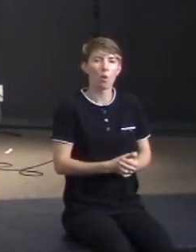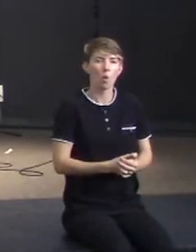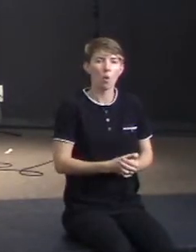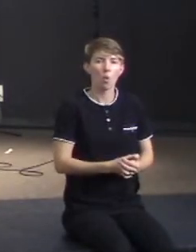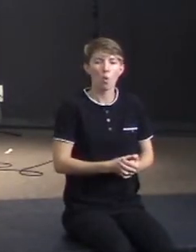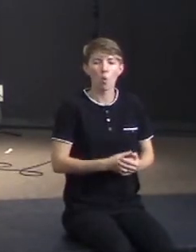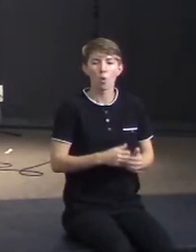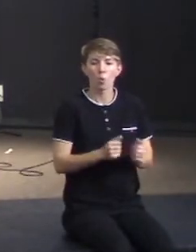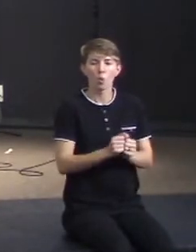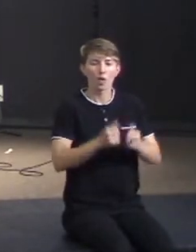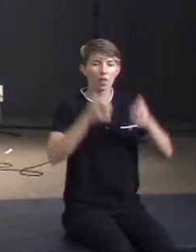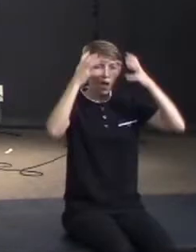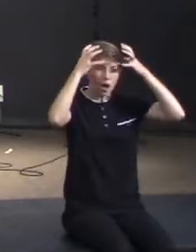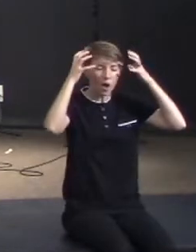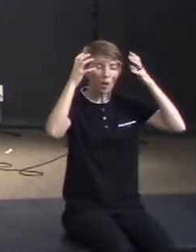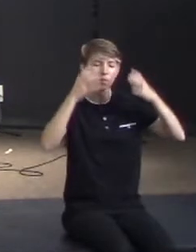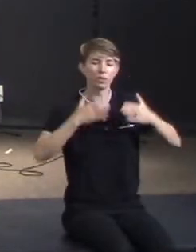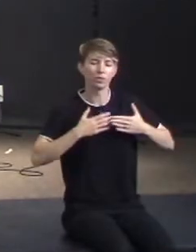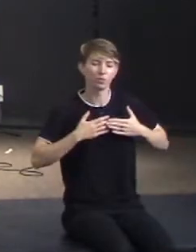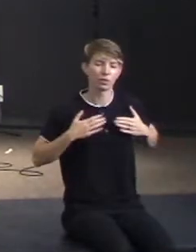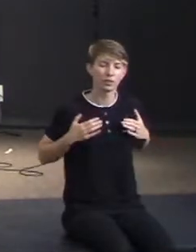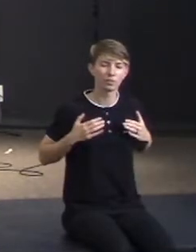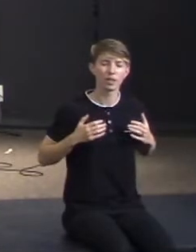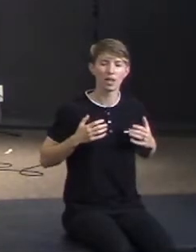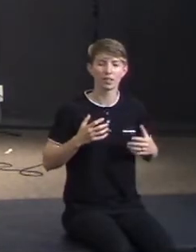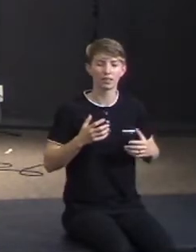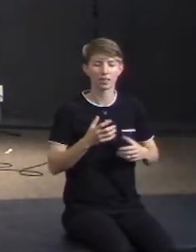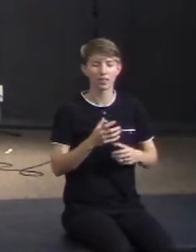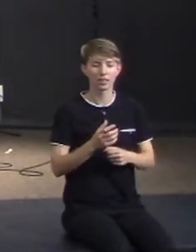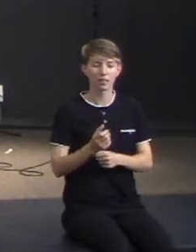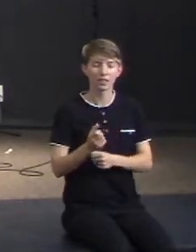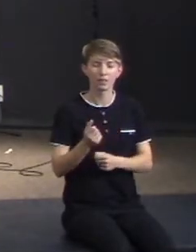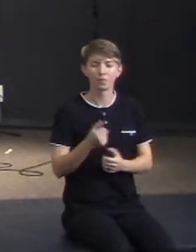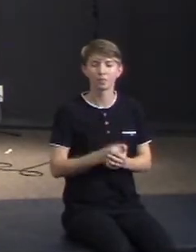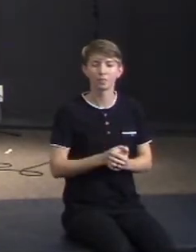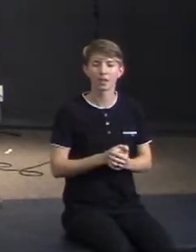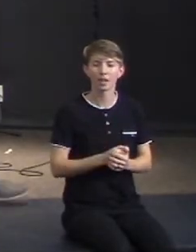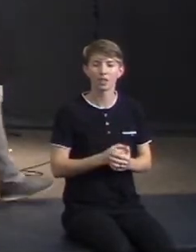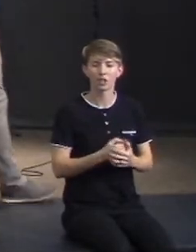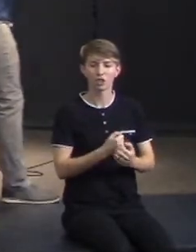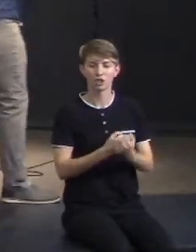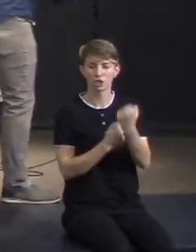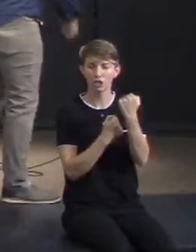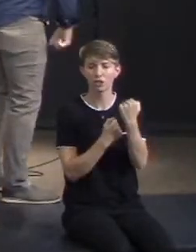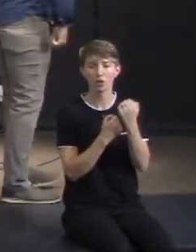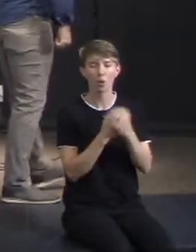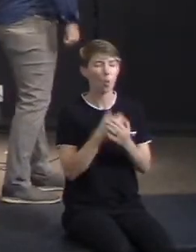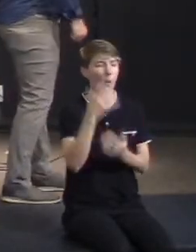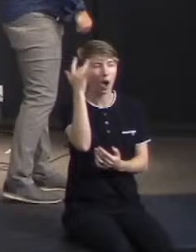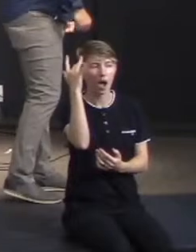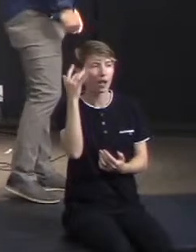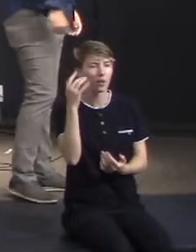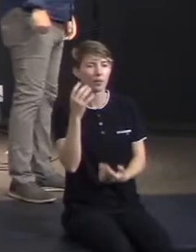with helmet, breastplate, spear, sword, and shield, why would they even care?